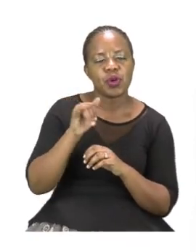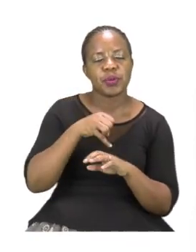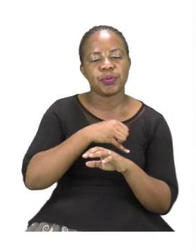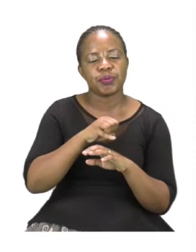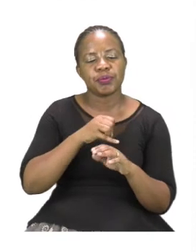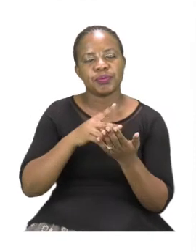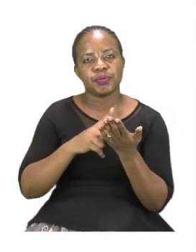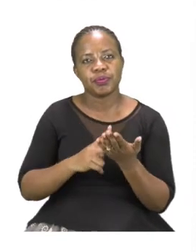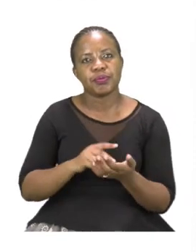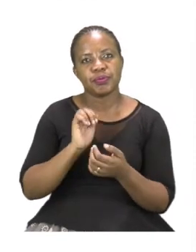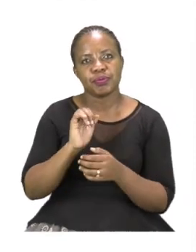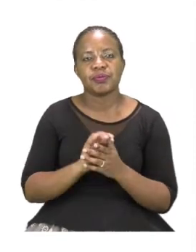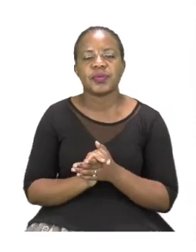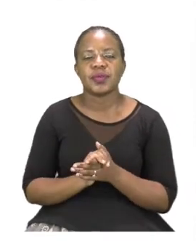for